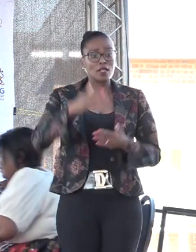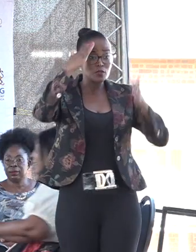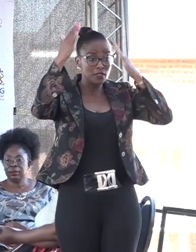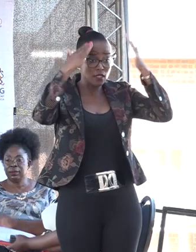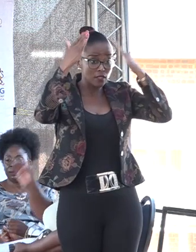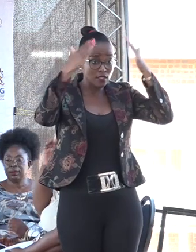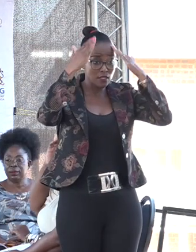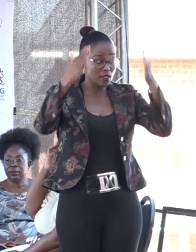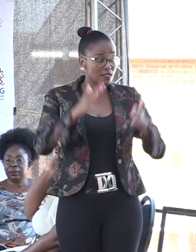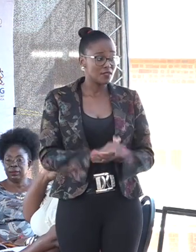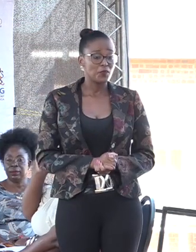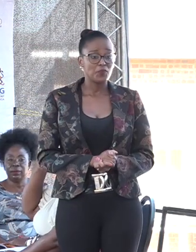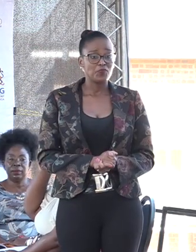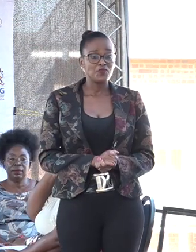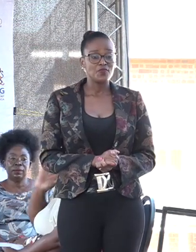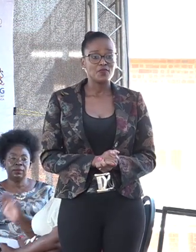Sanbonan.